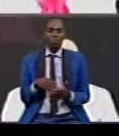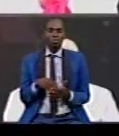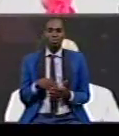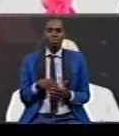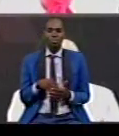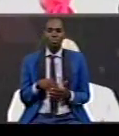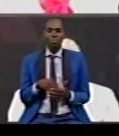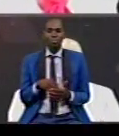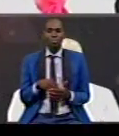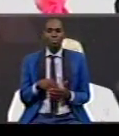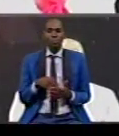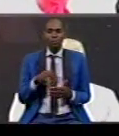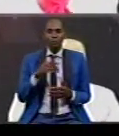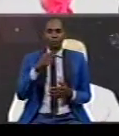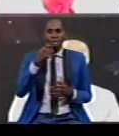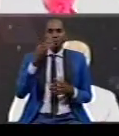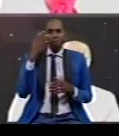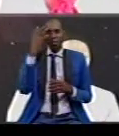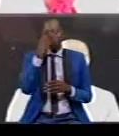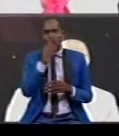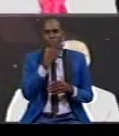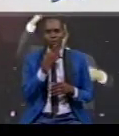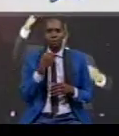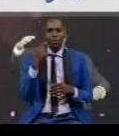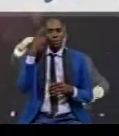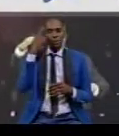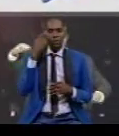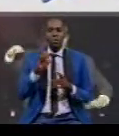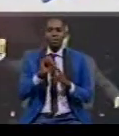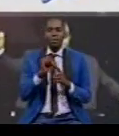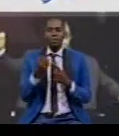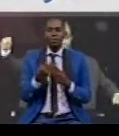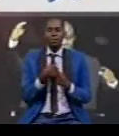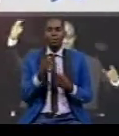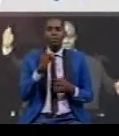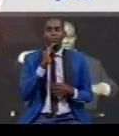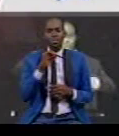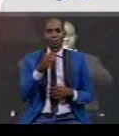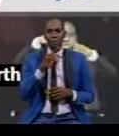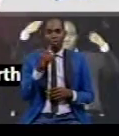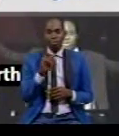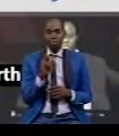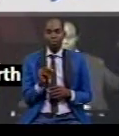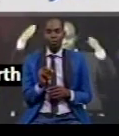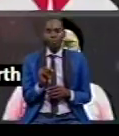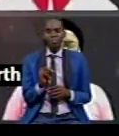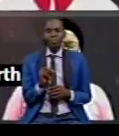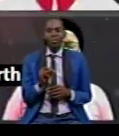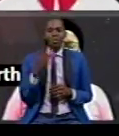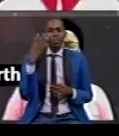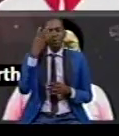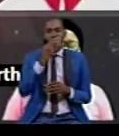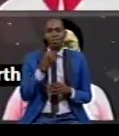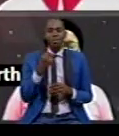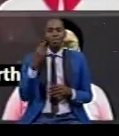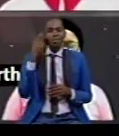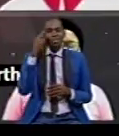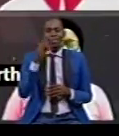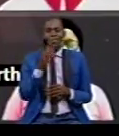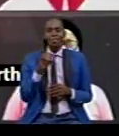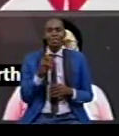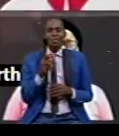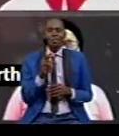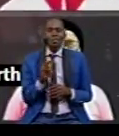have confessed and forsaken. Any sin you don't confess, you don't